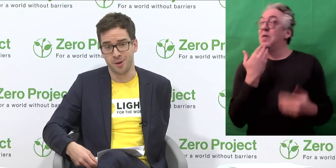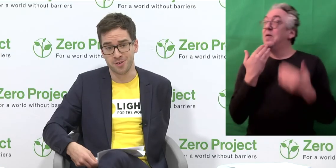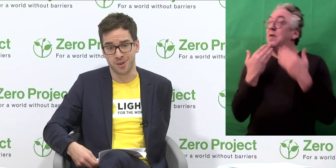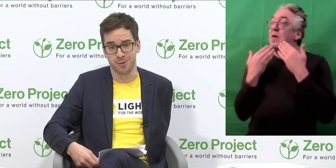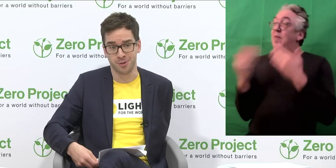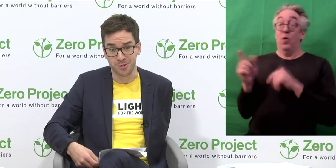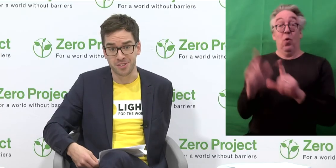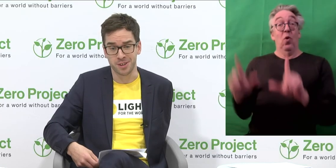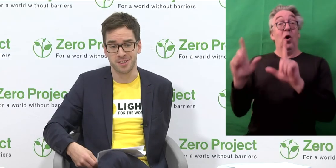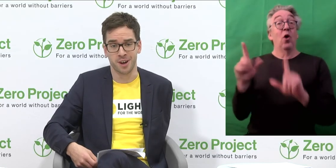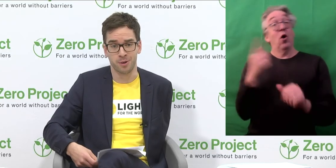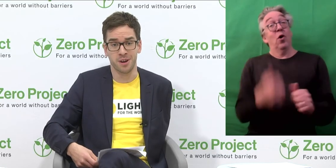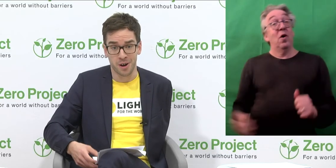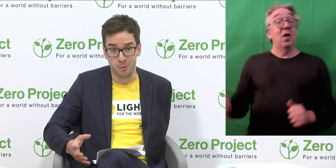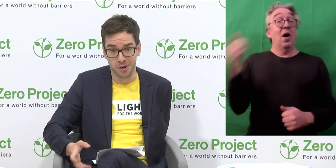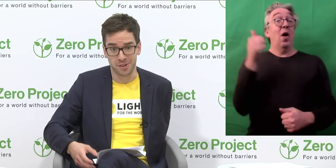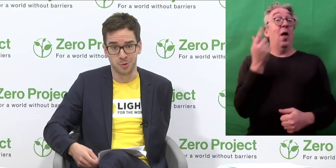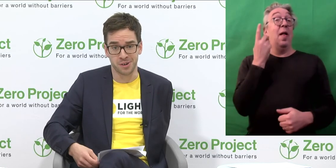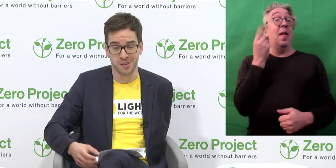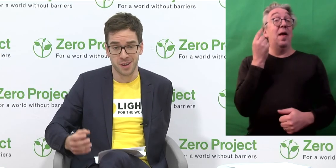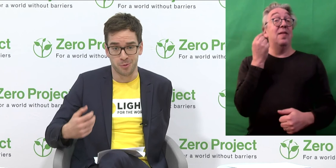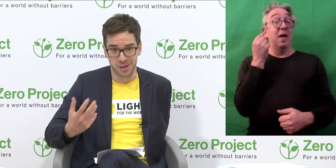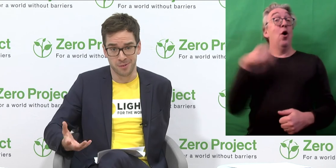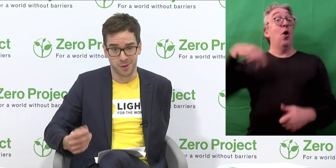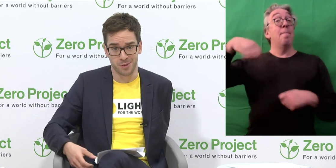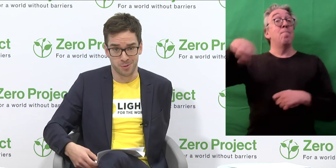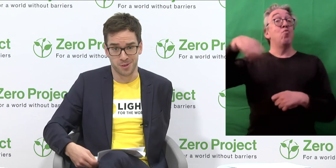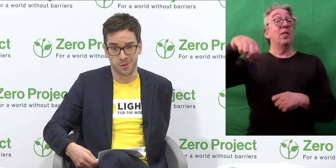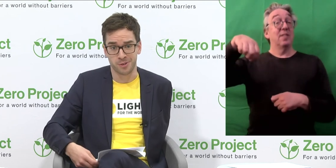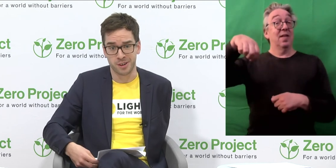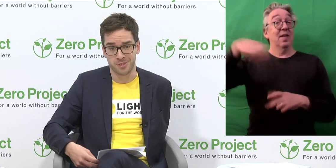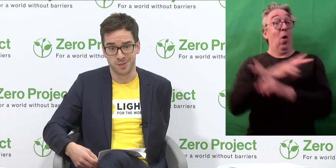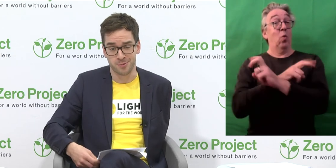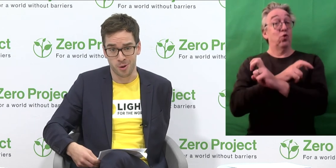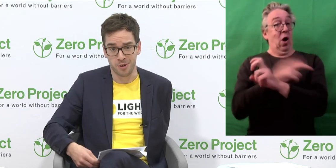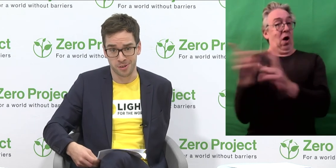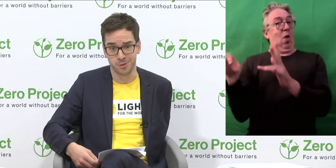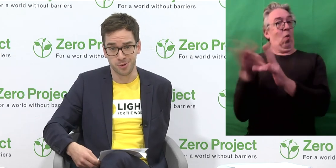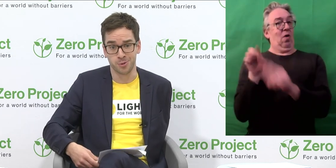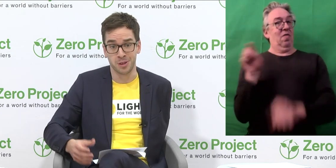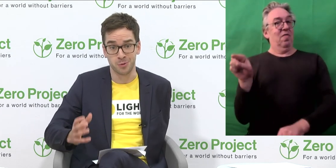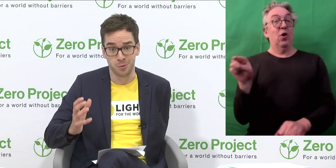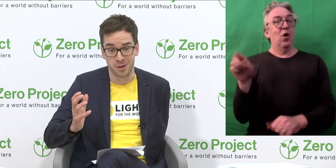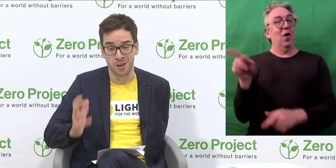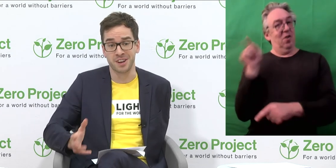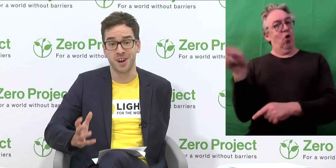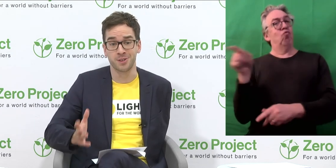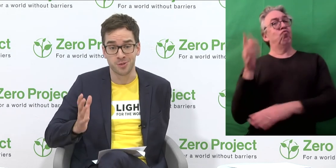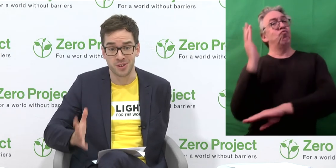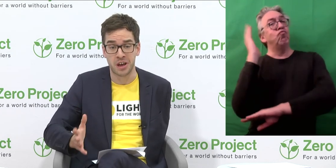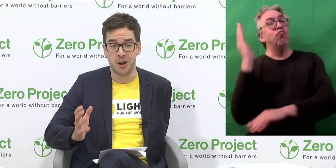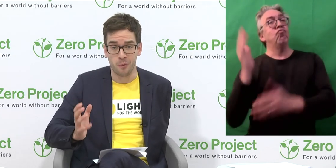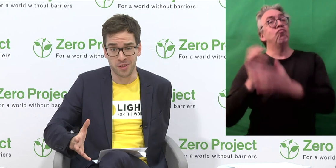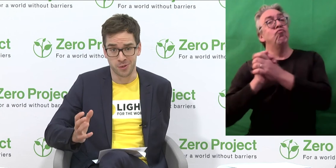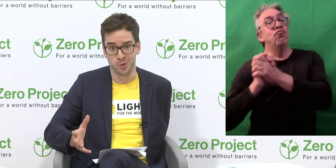of Austria, for congratulating our award winners. We give those congratulations from her to you, and we are really excited to